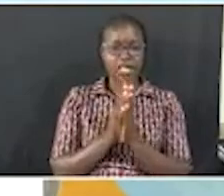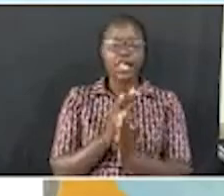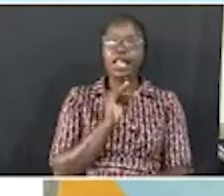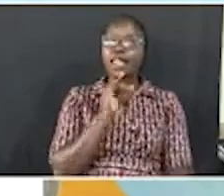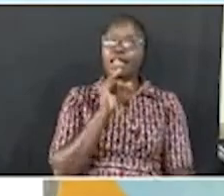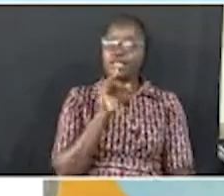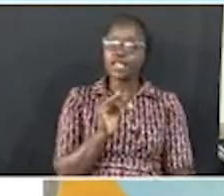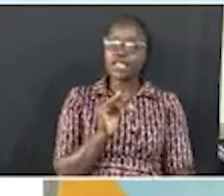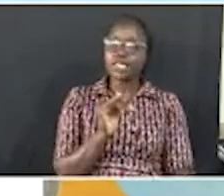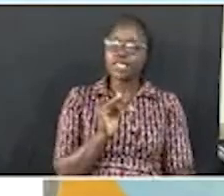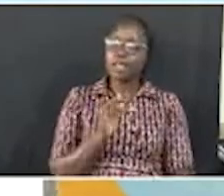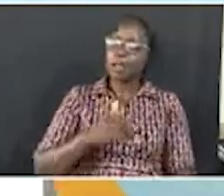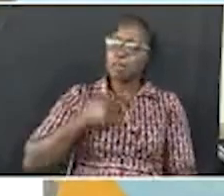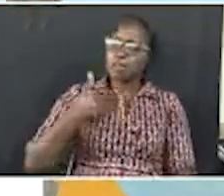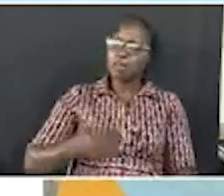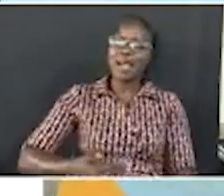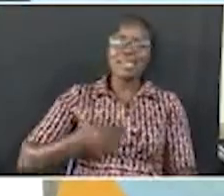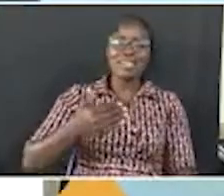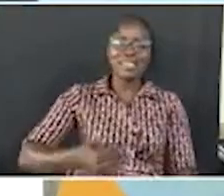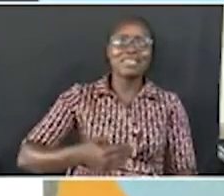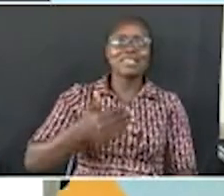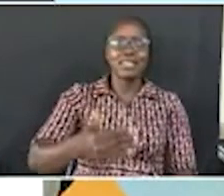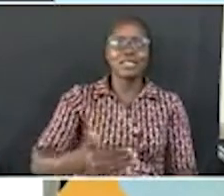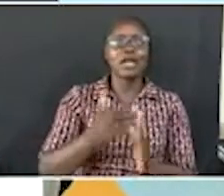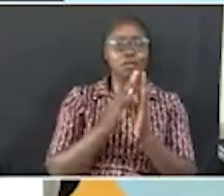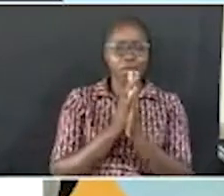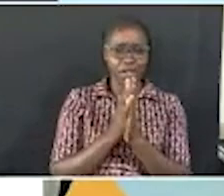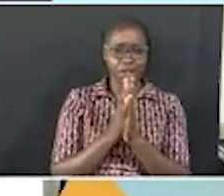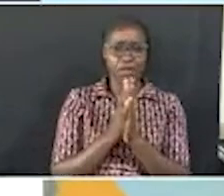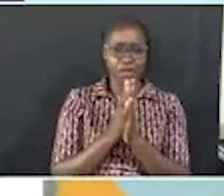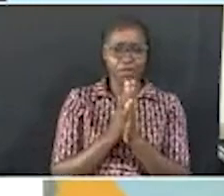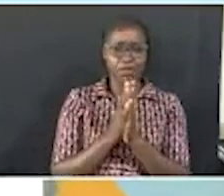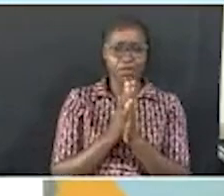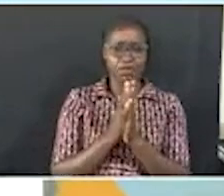is persistent prayer.